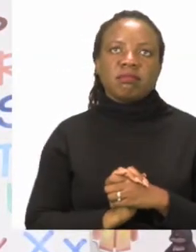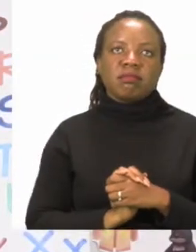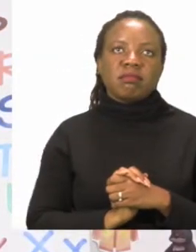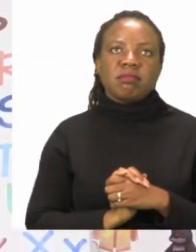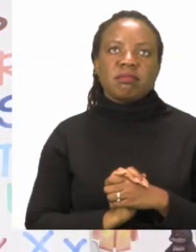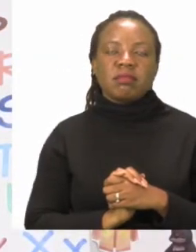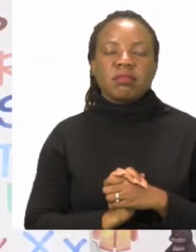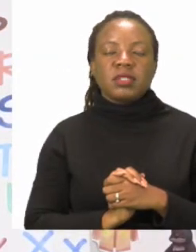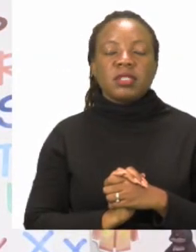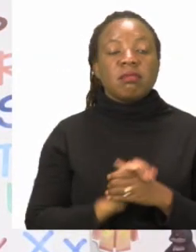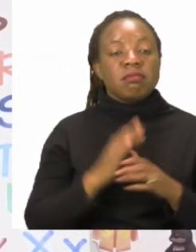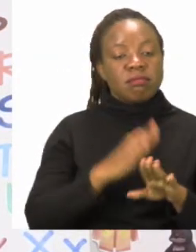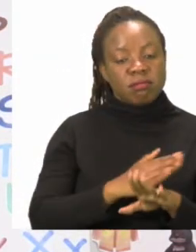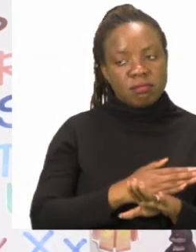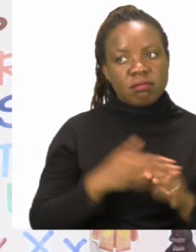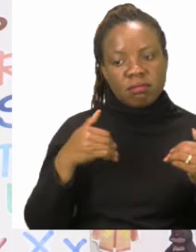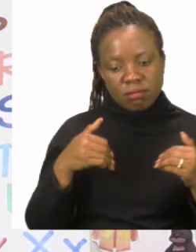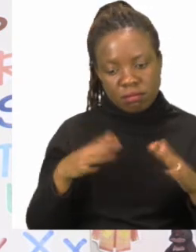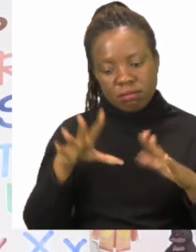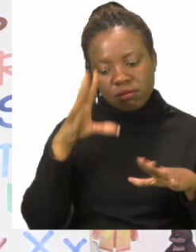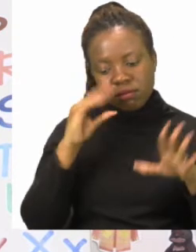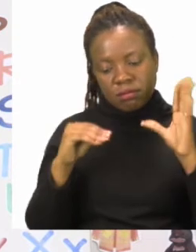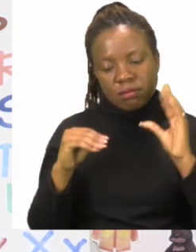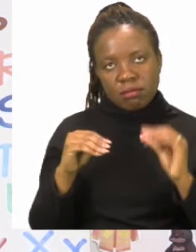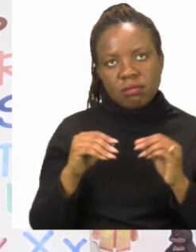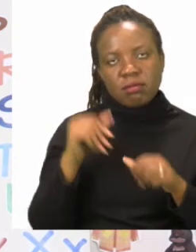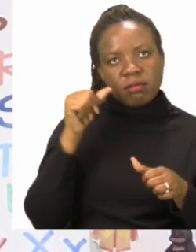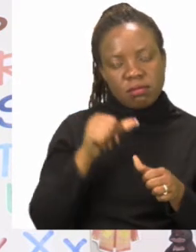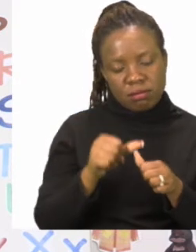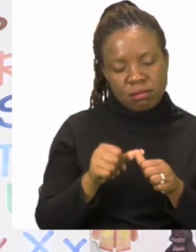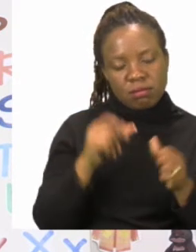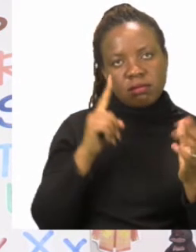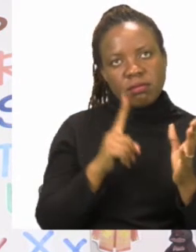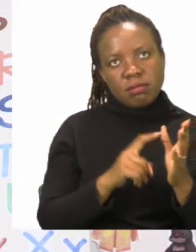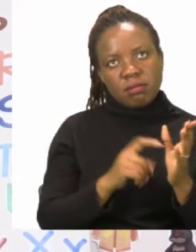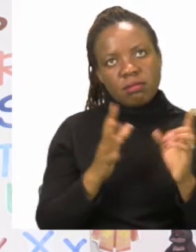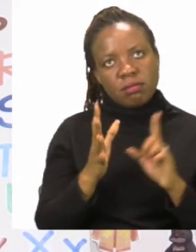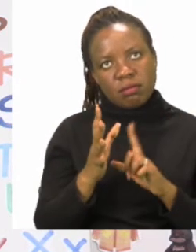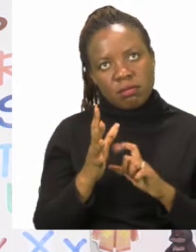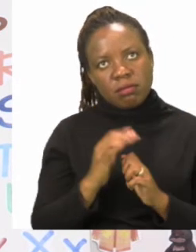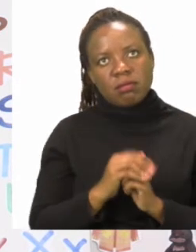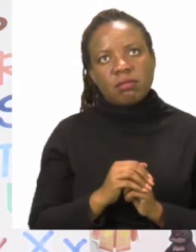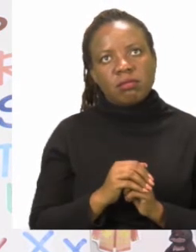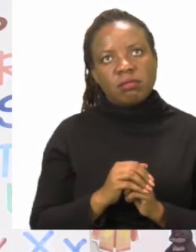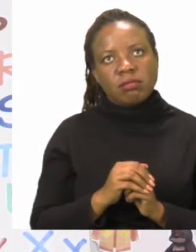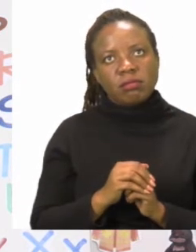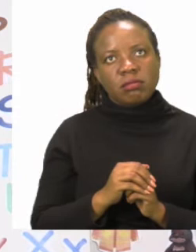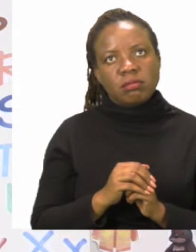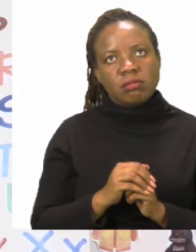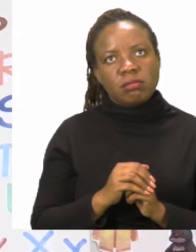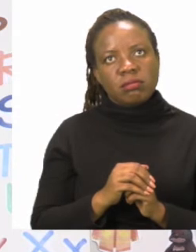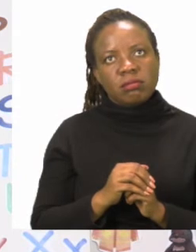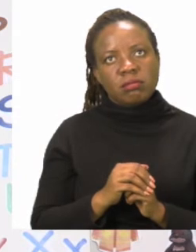before we get into any lessons today, we have to remember to sanitize. Remember, we always